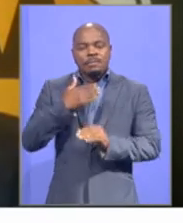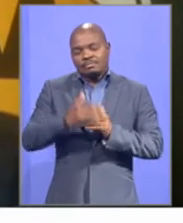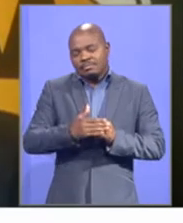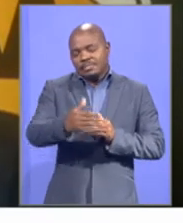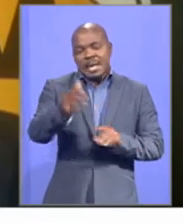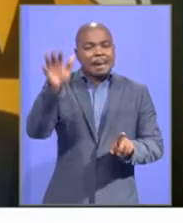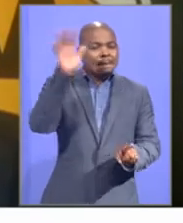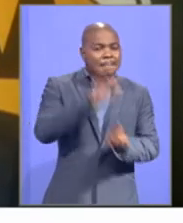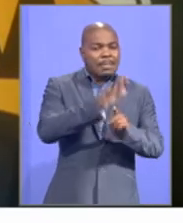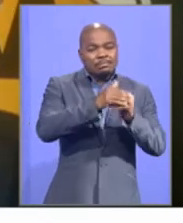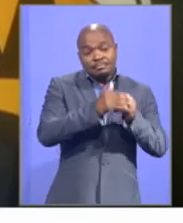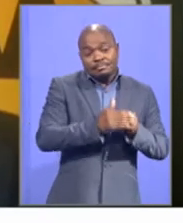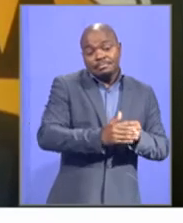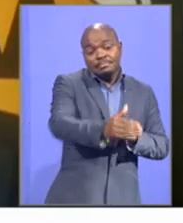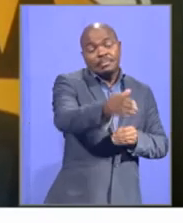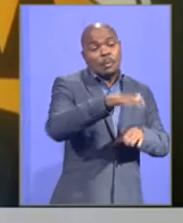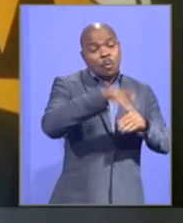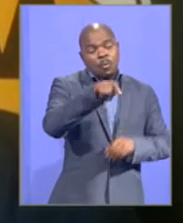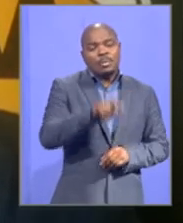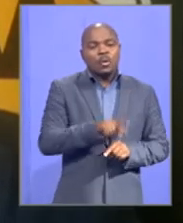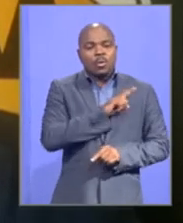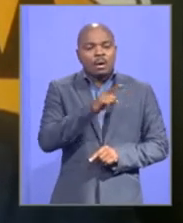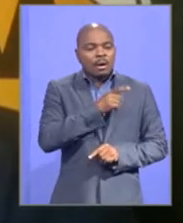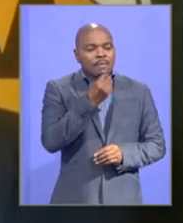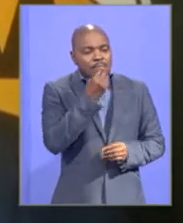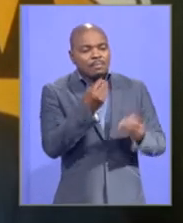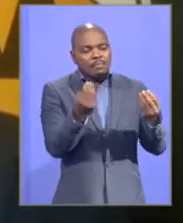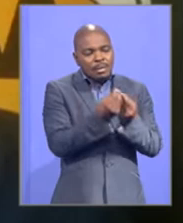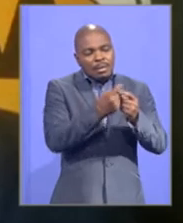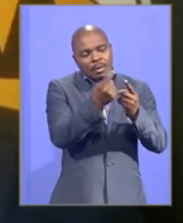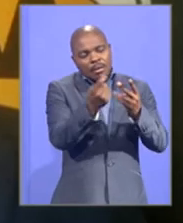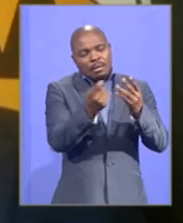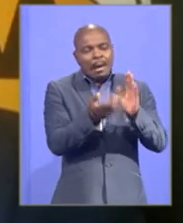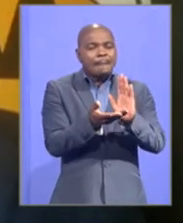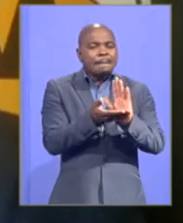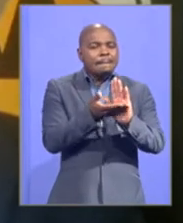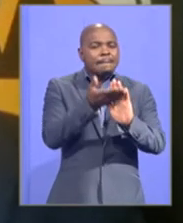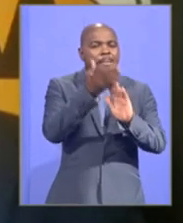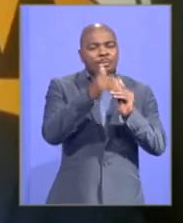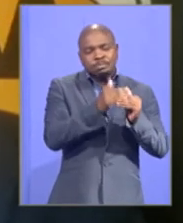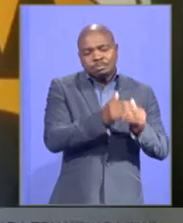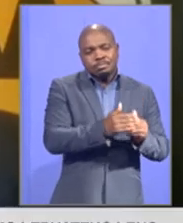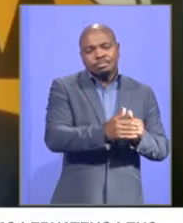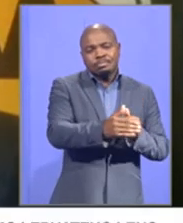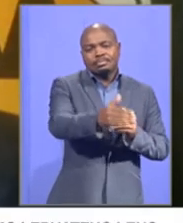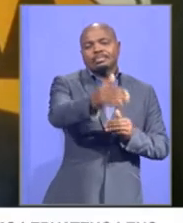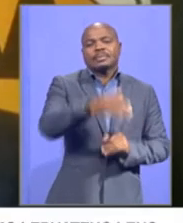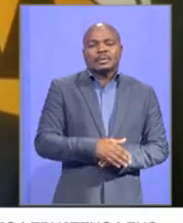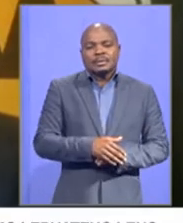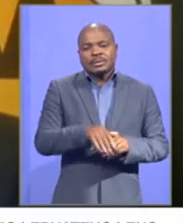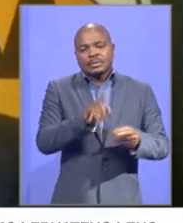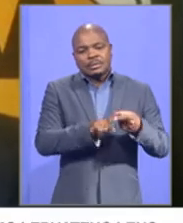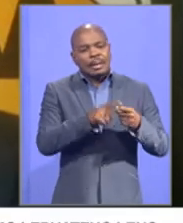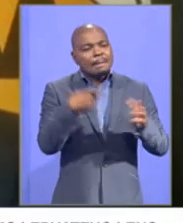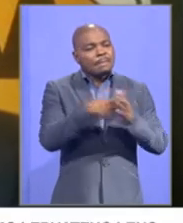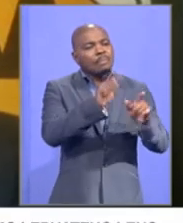time as goods become a little bit more expensive, and the cumulative effect of increases to various